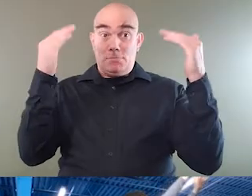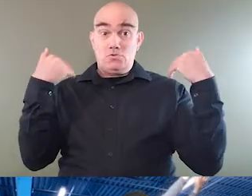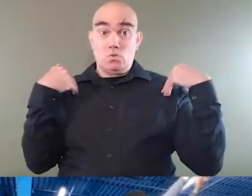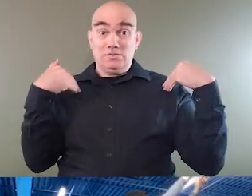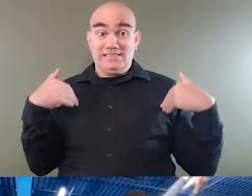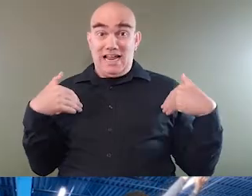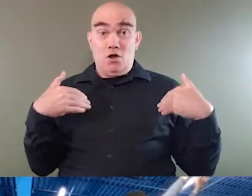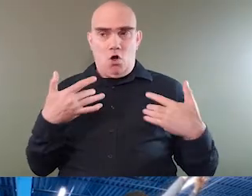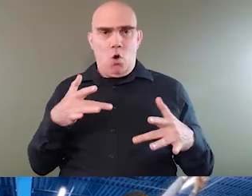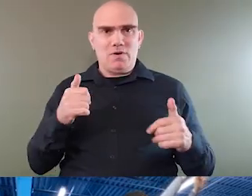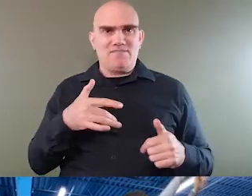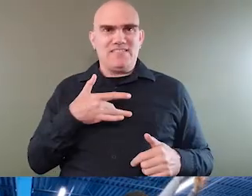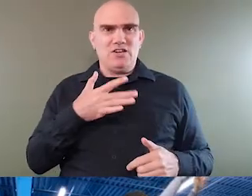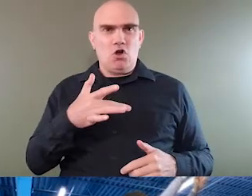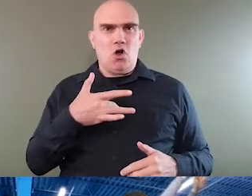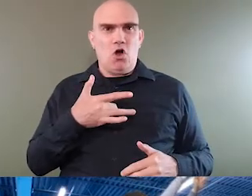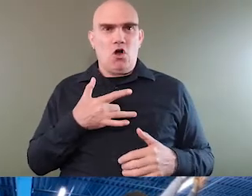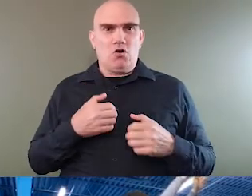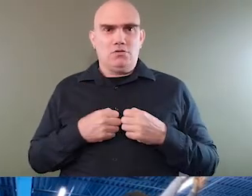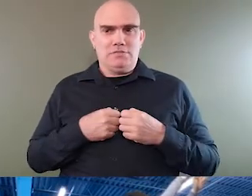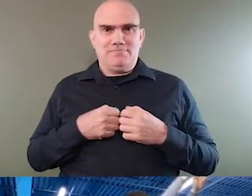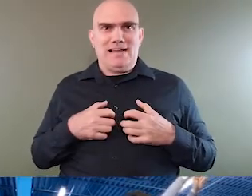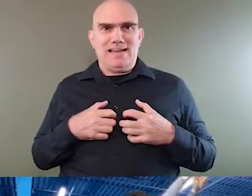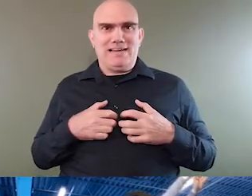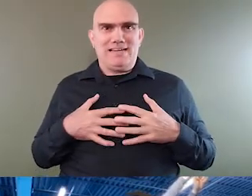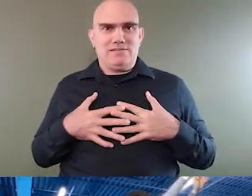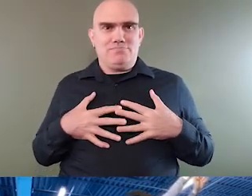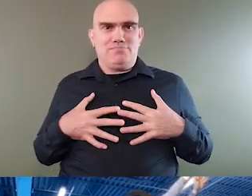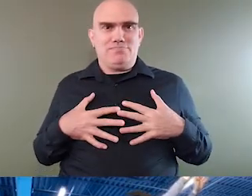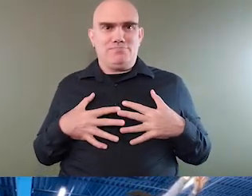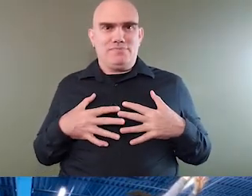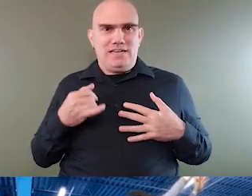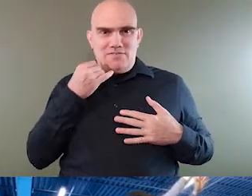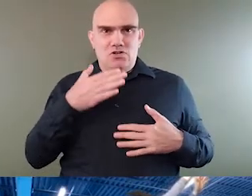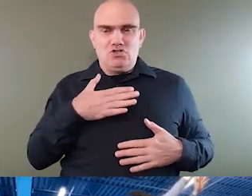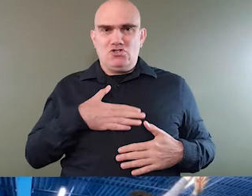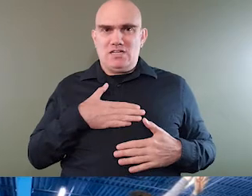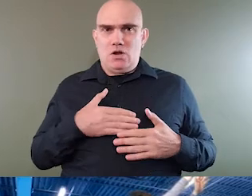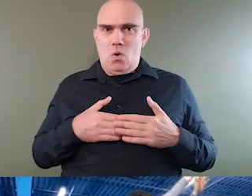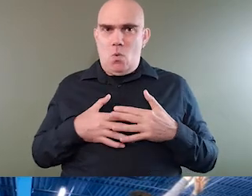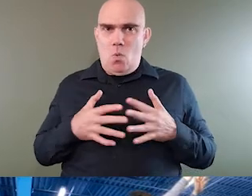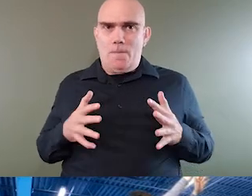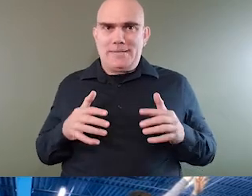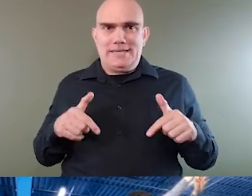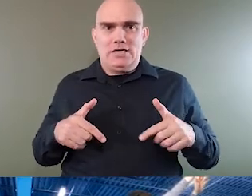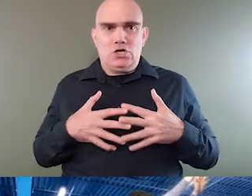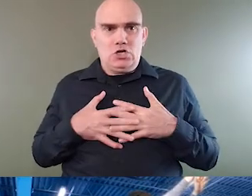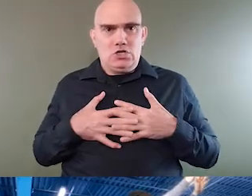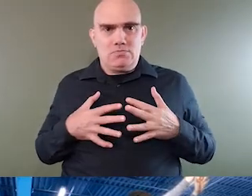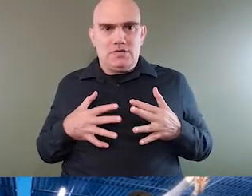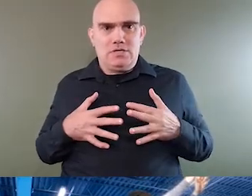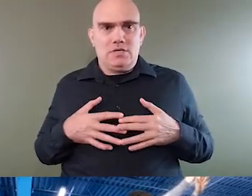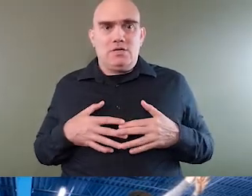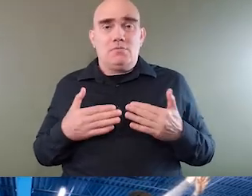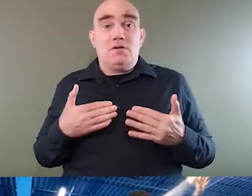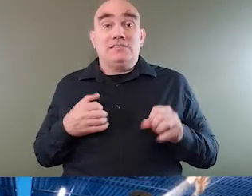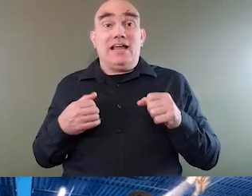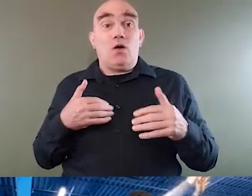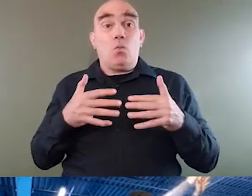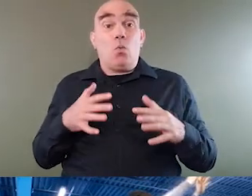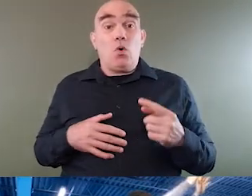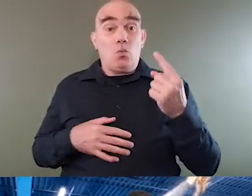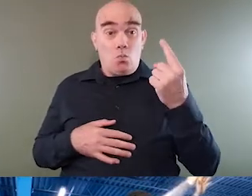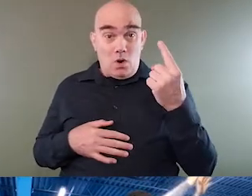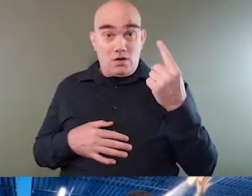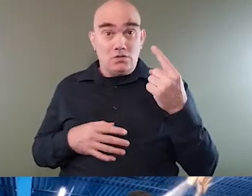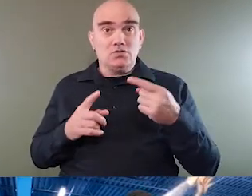Already you can feel your heart expanded and expressing forward if your chest is nice and open here. But we're going to take our Warrior One